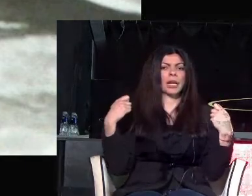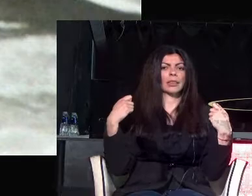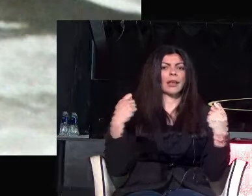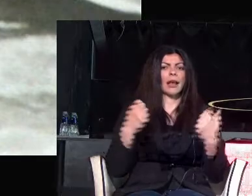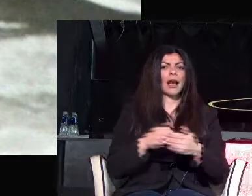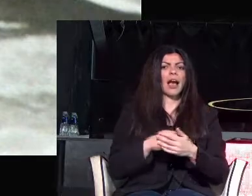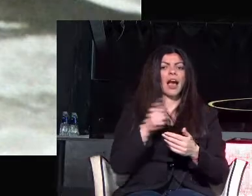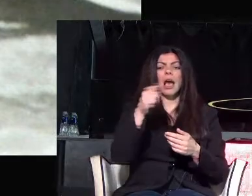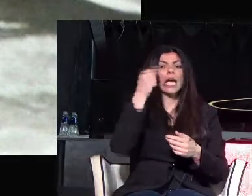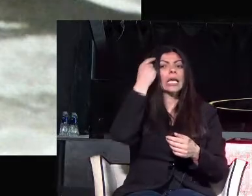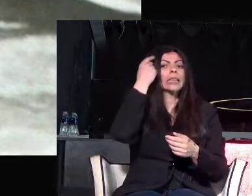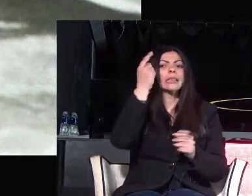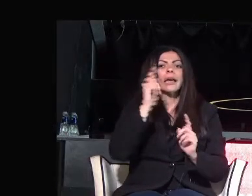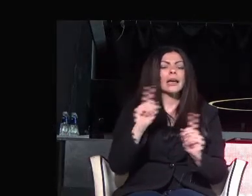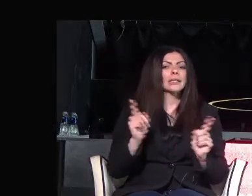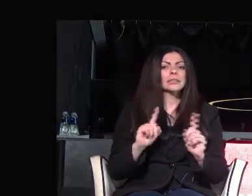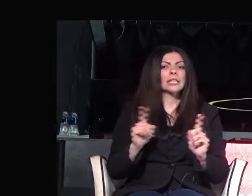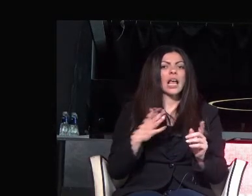outside.